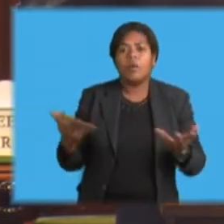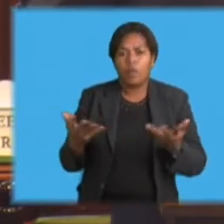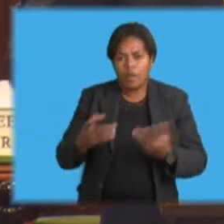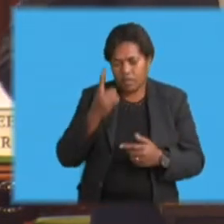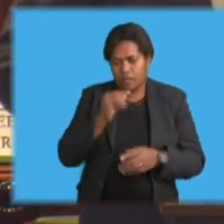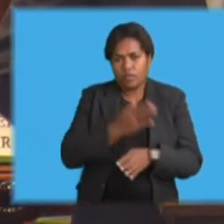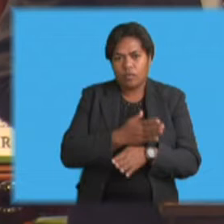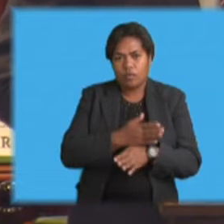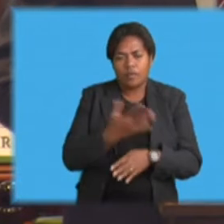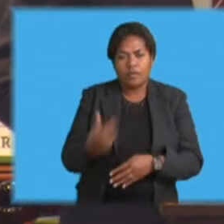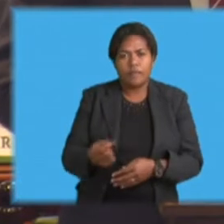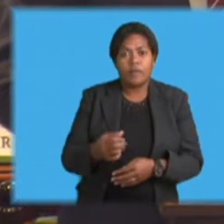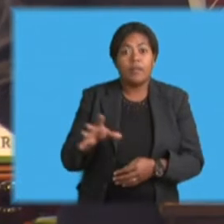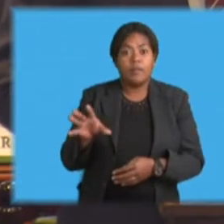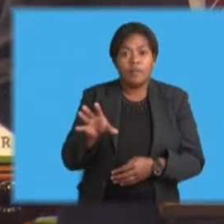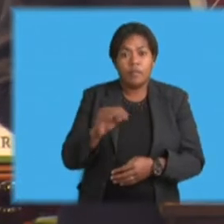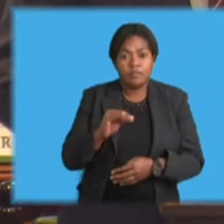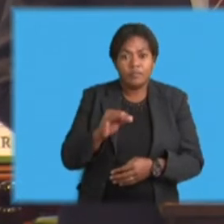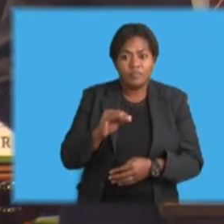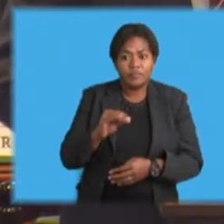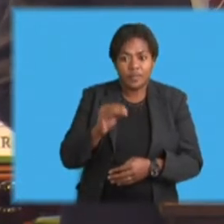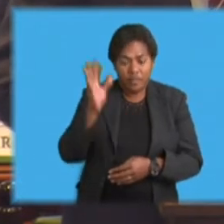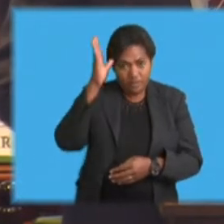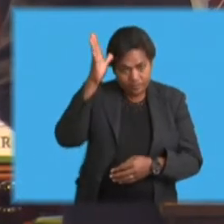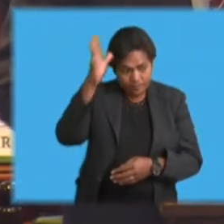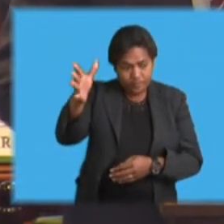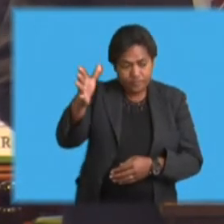From 2010 to 2018, Madam Speaker, a total of